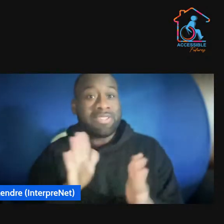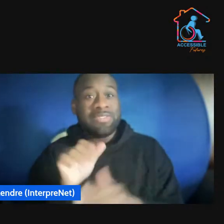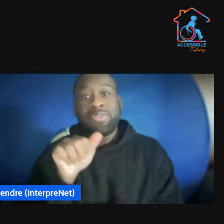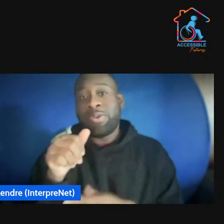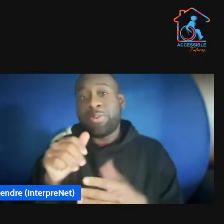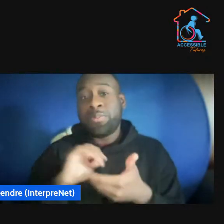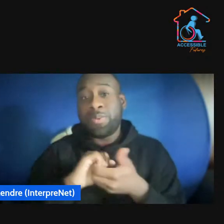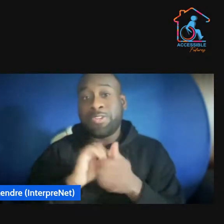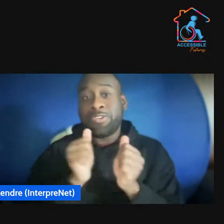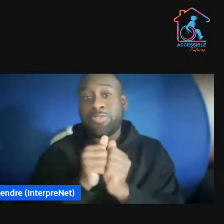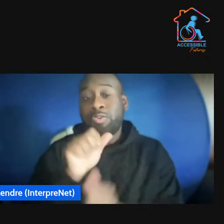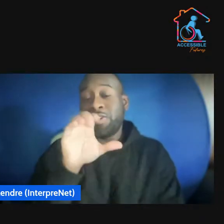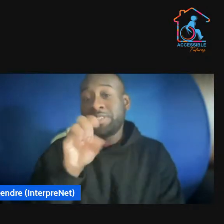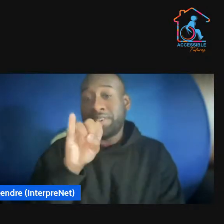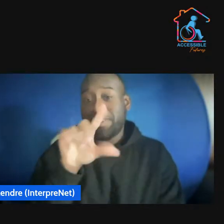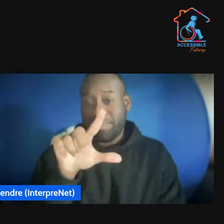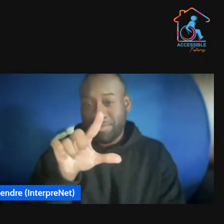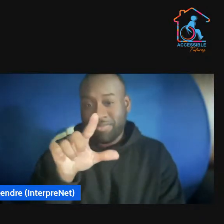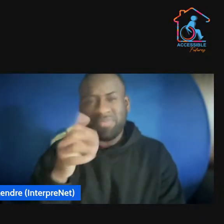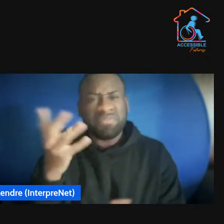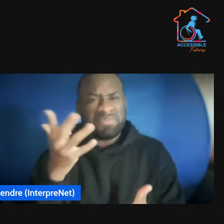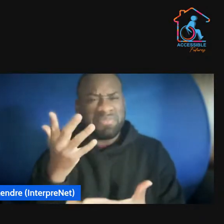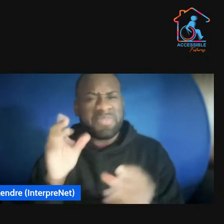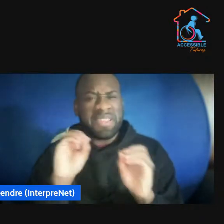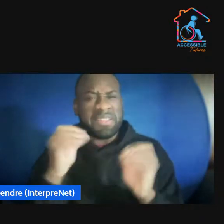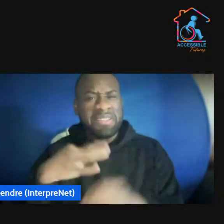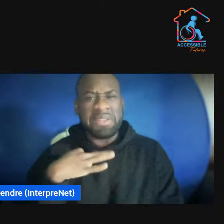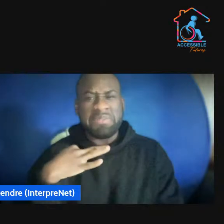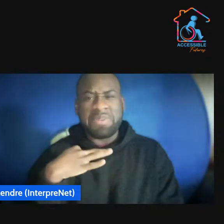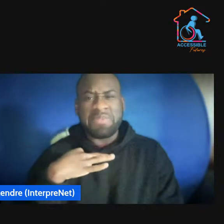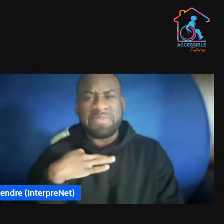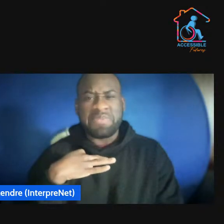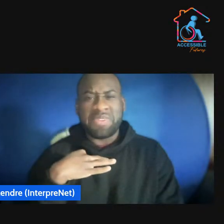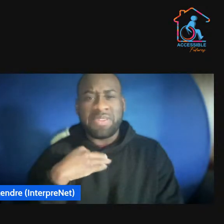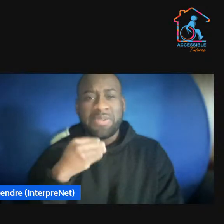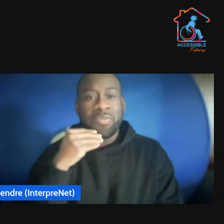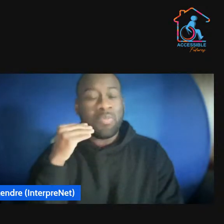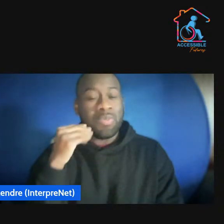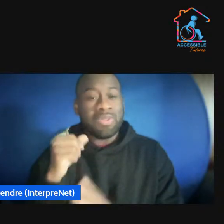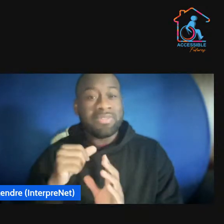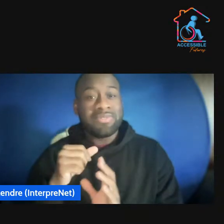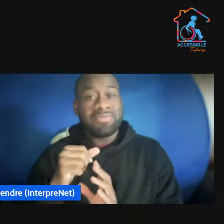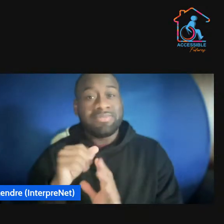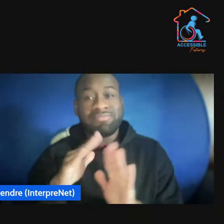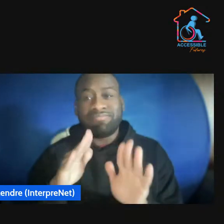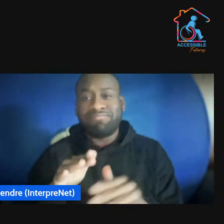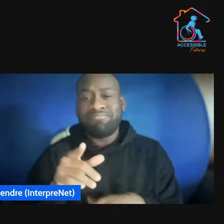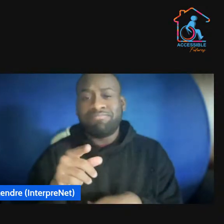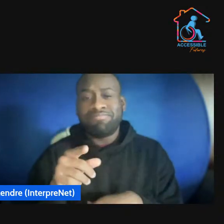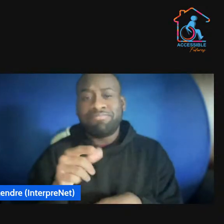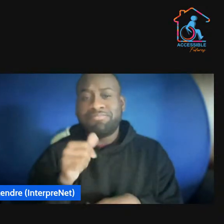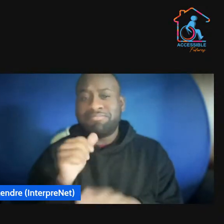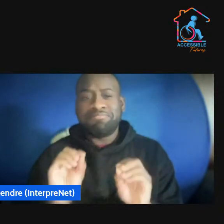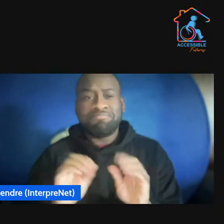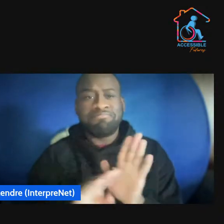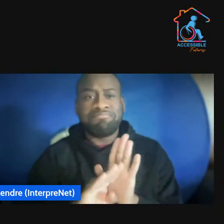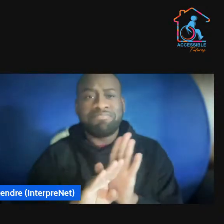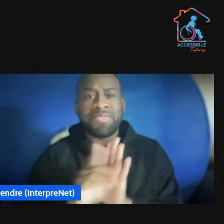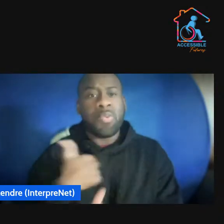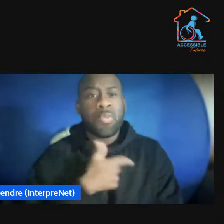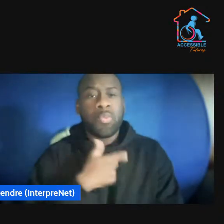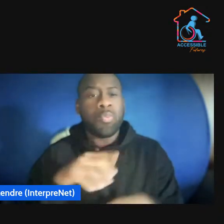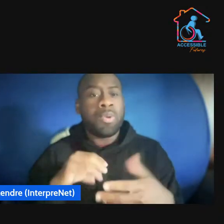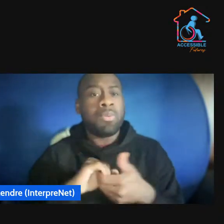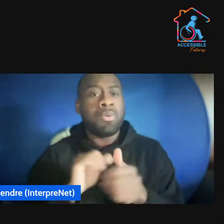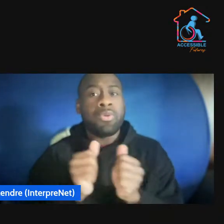CIL. CIL is a nonprofit real estate developer. We specialize in partnering with home and